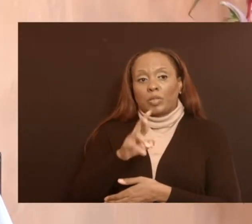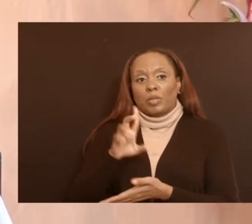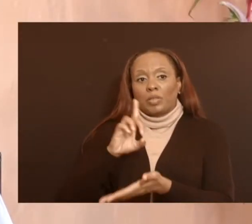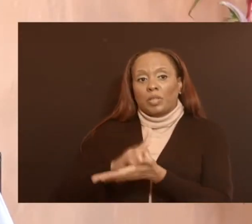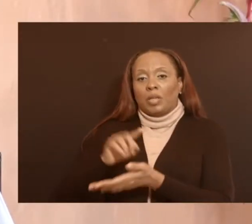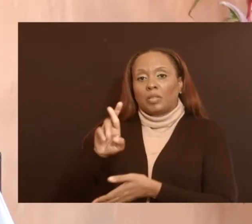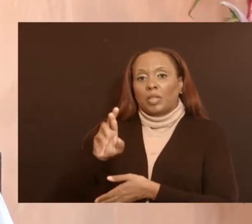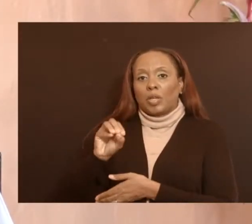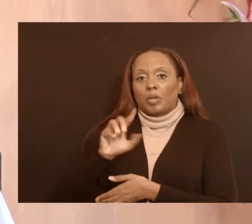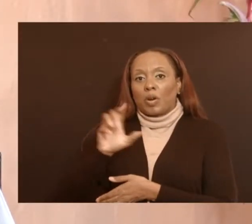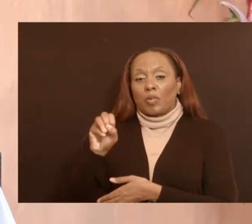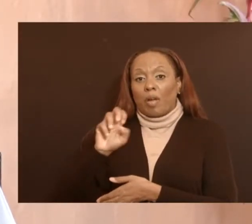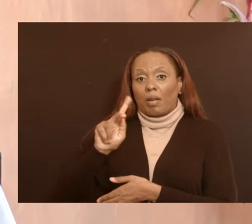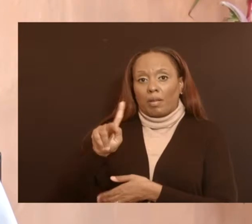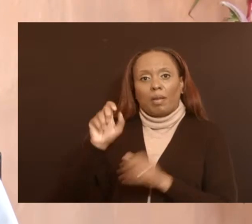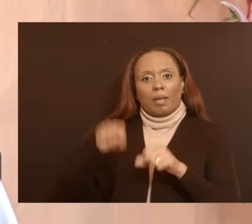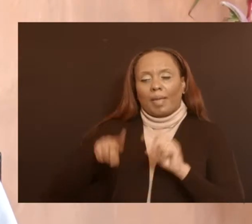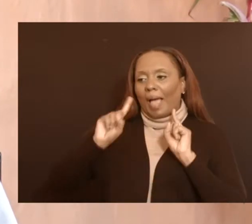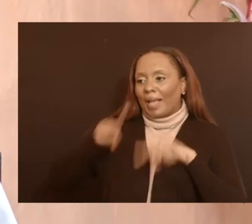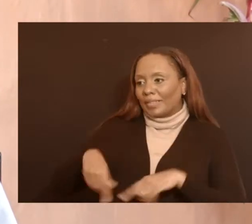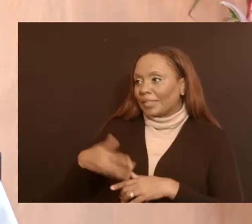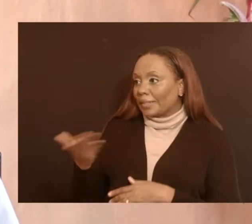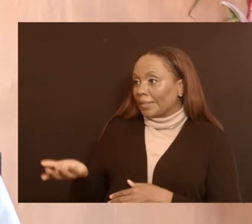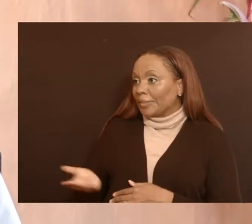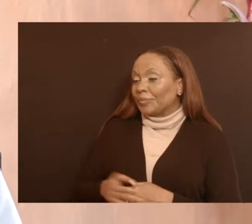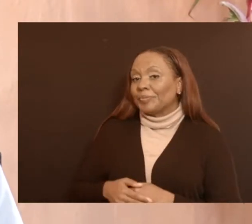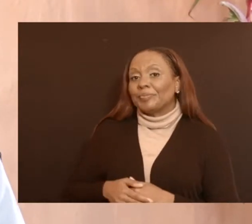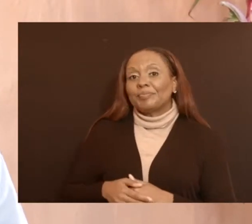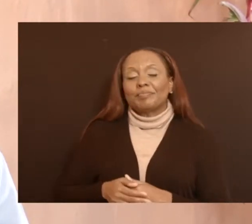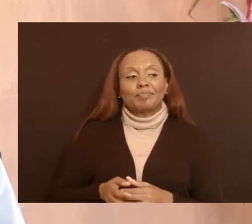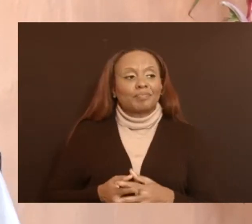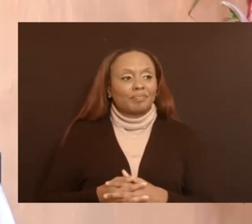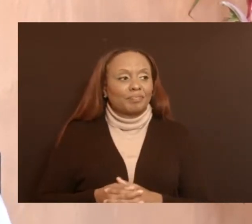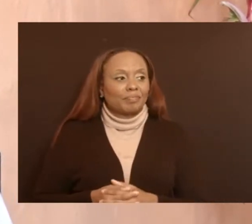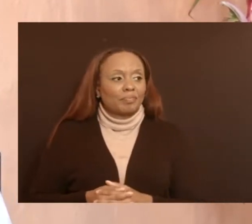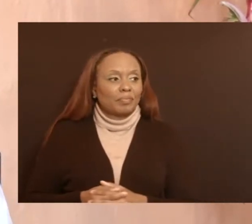is exactly what they've been working on.